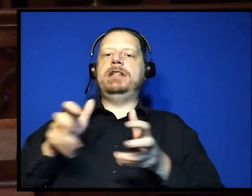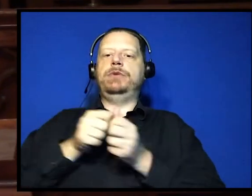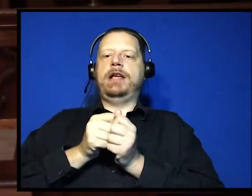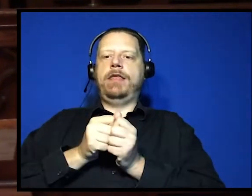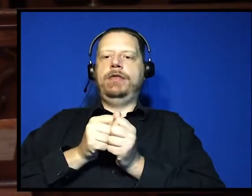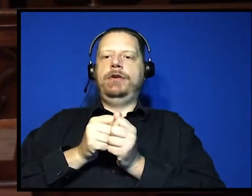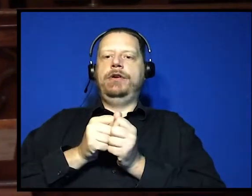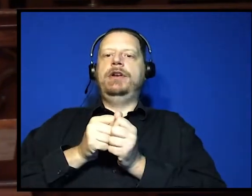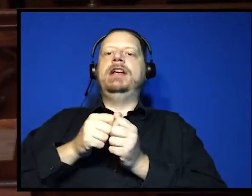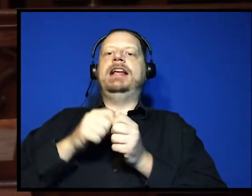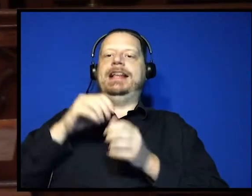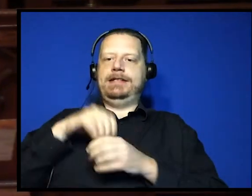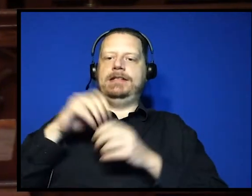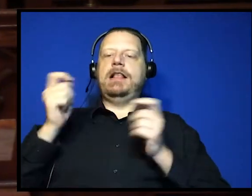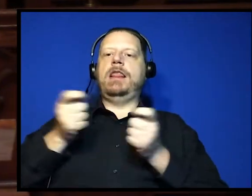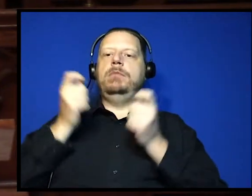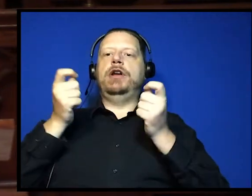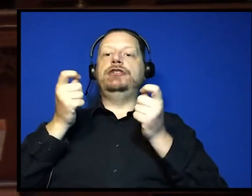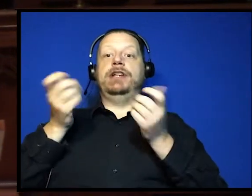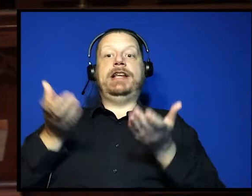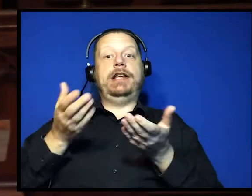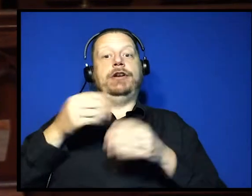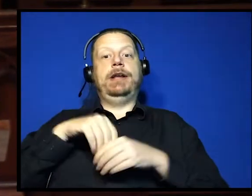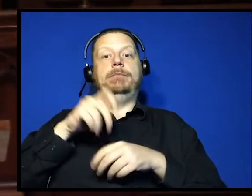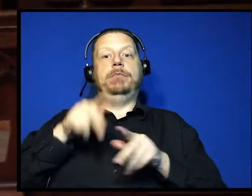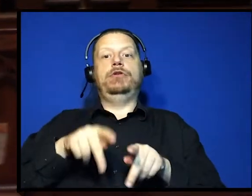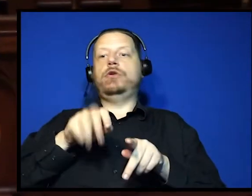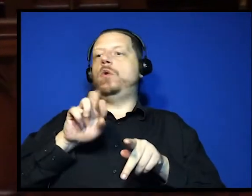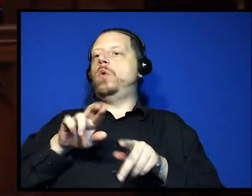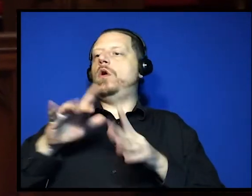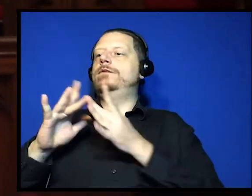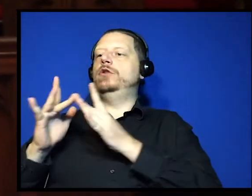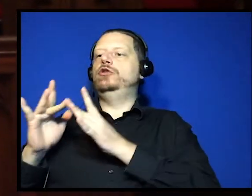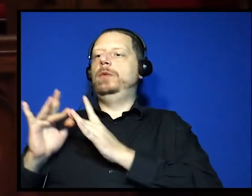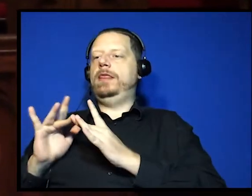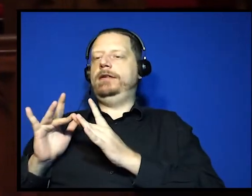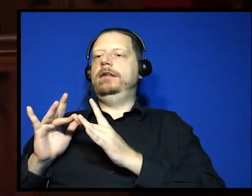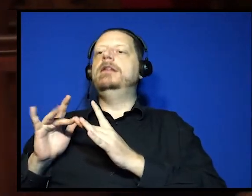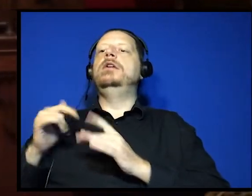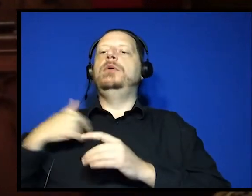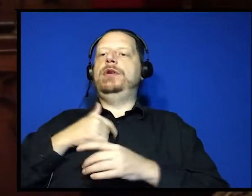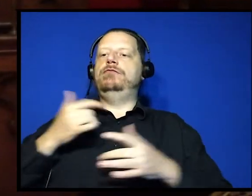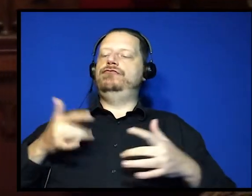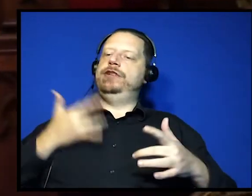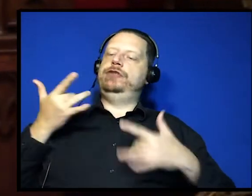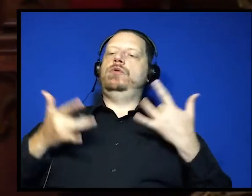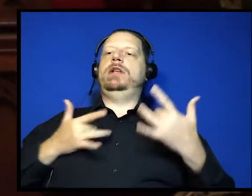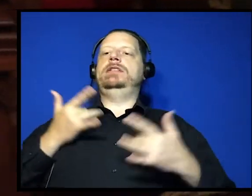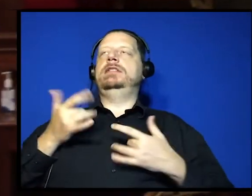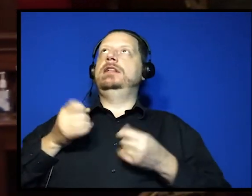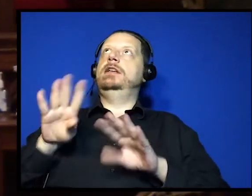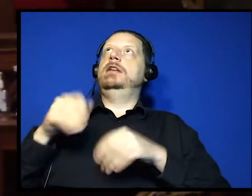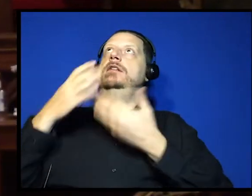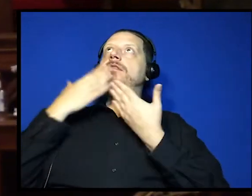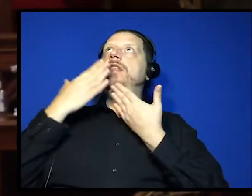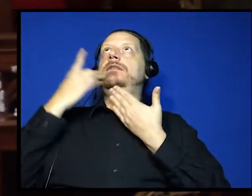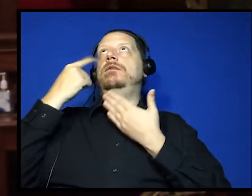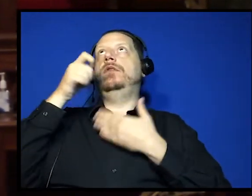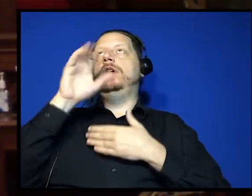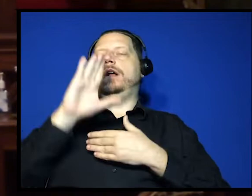together in this celebration, whether here in person or virtually. We rejoice and give thanks to